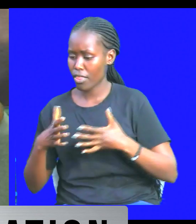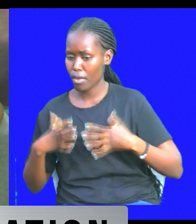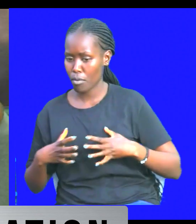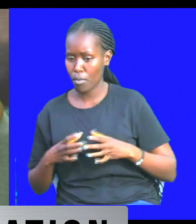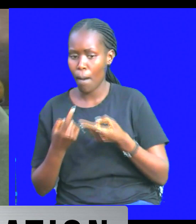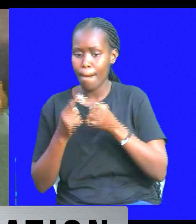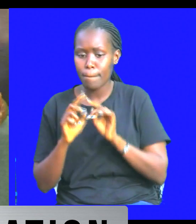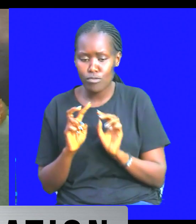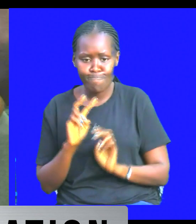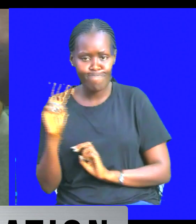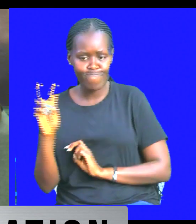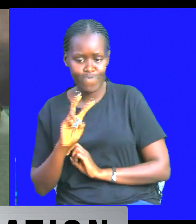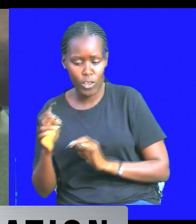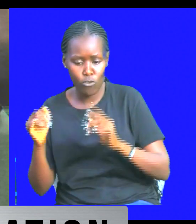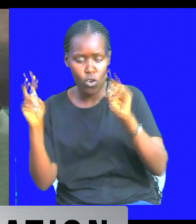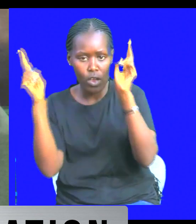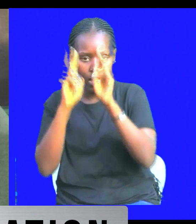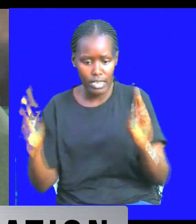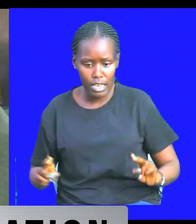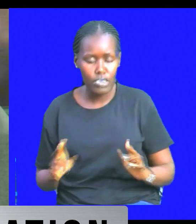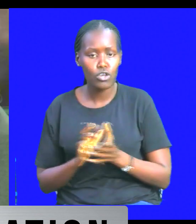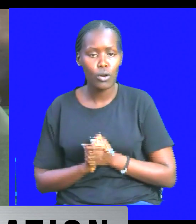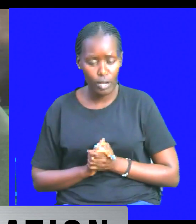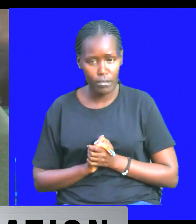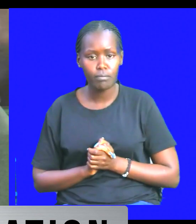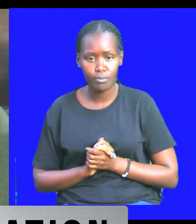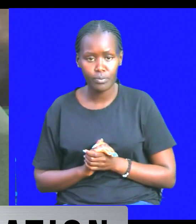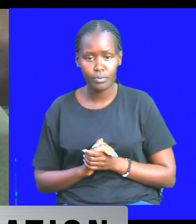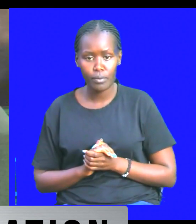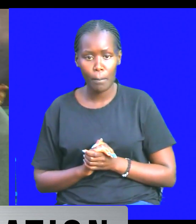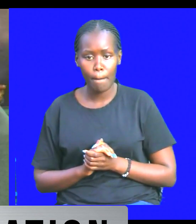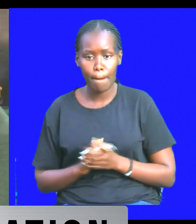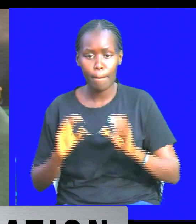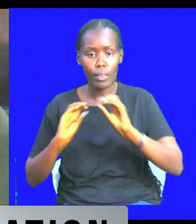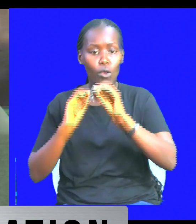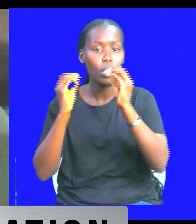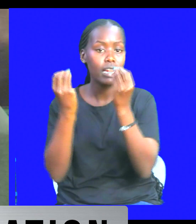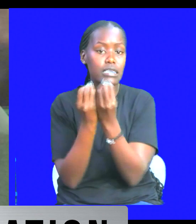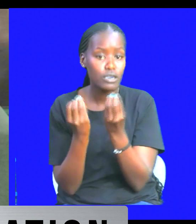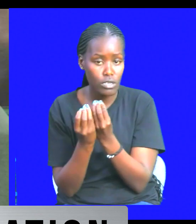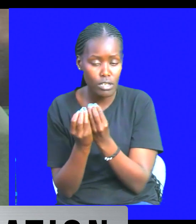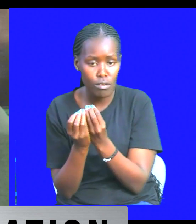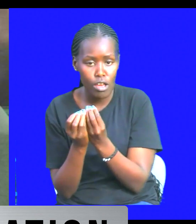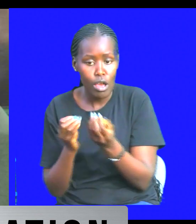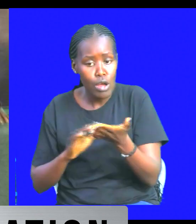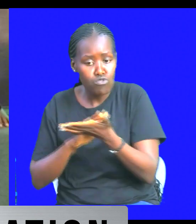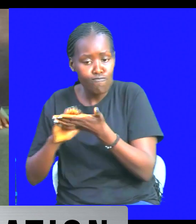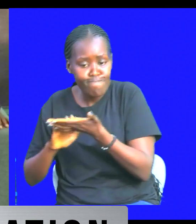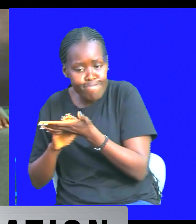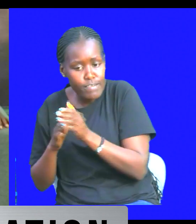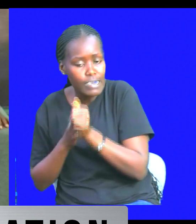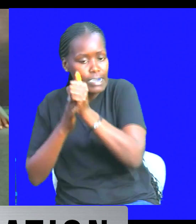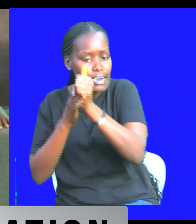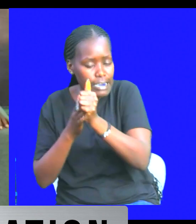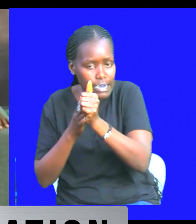for international independent organs or organizations to basically lead this audit, so that